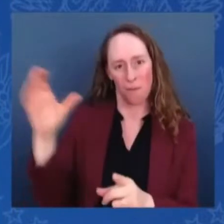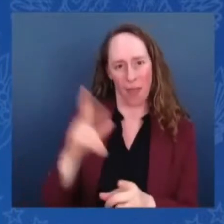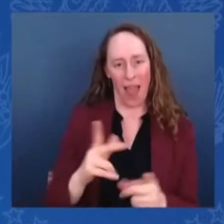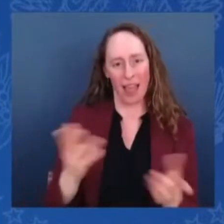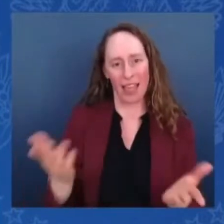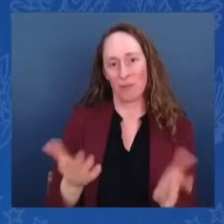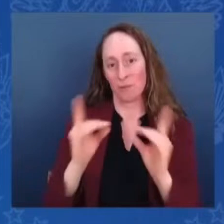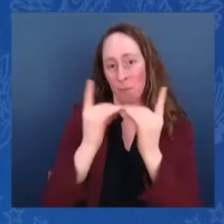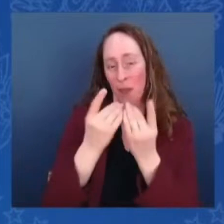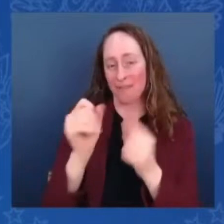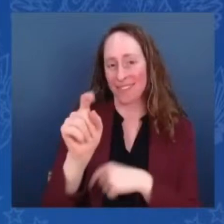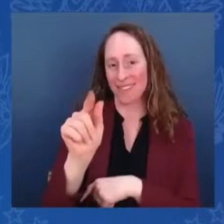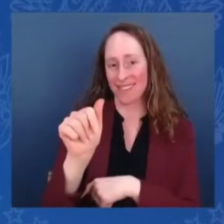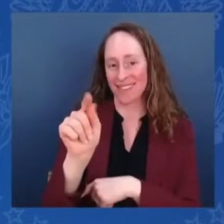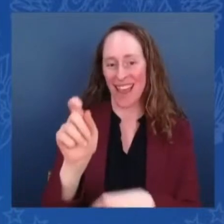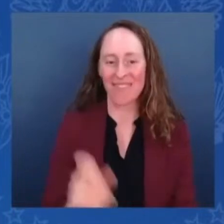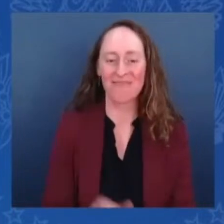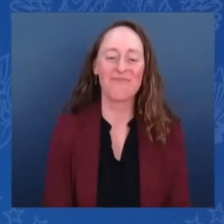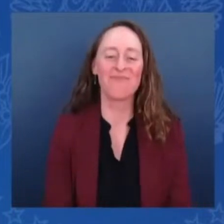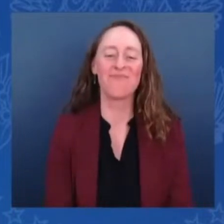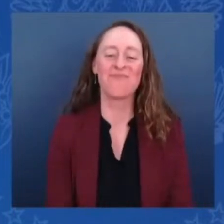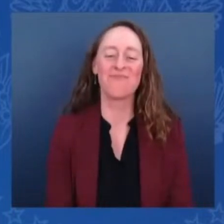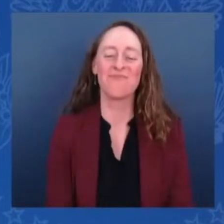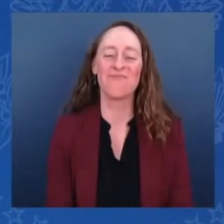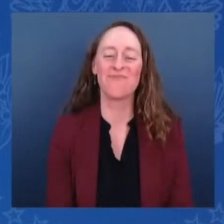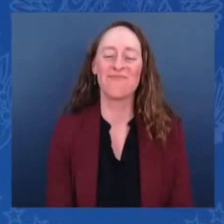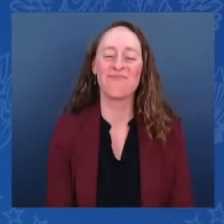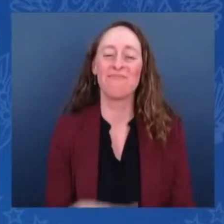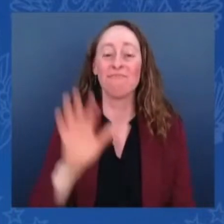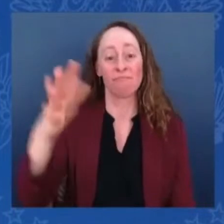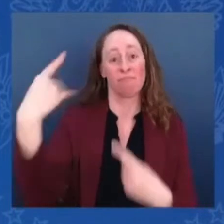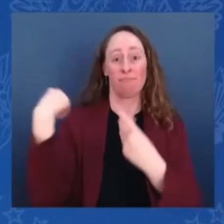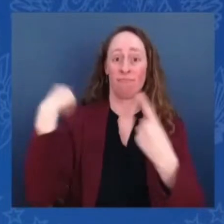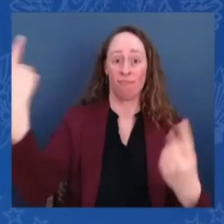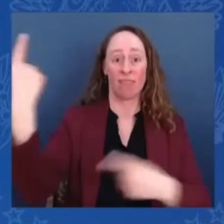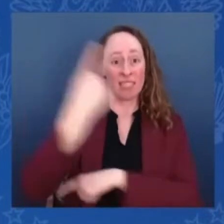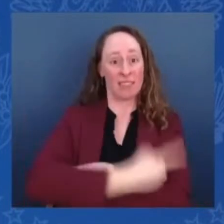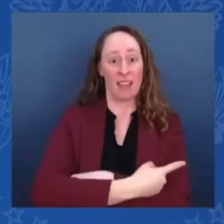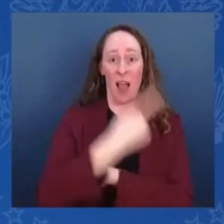On day one of this administration, you shared a few things with me.